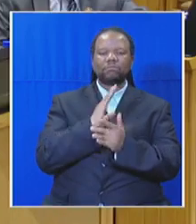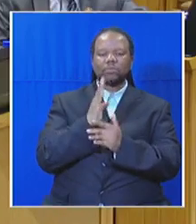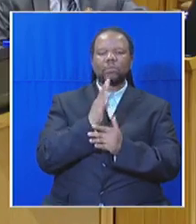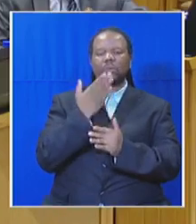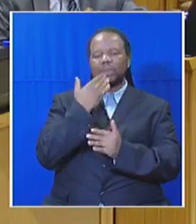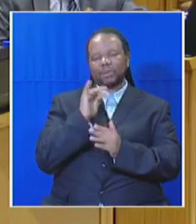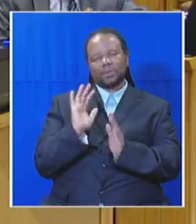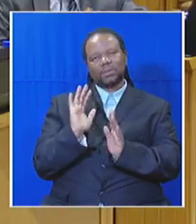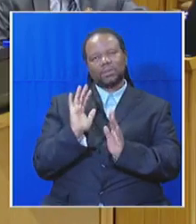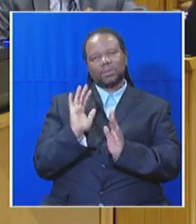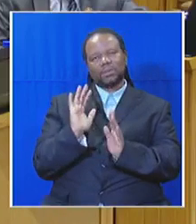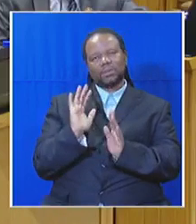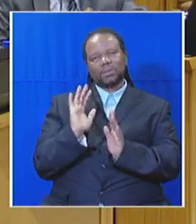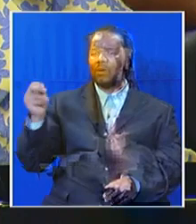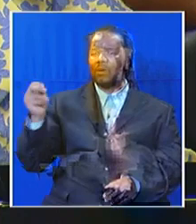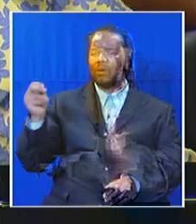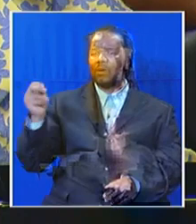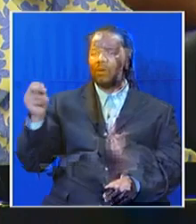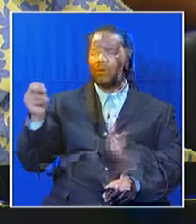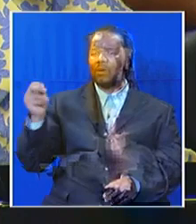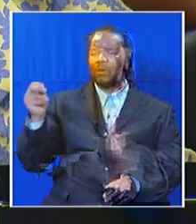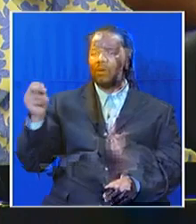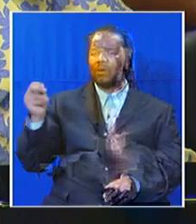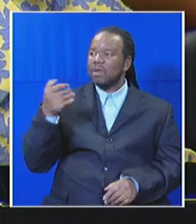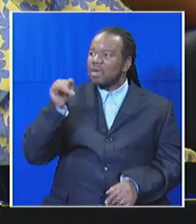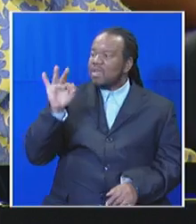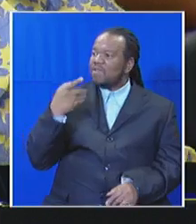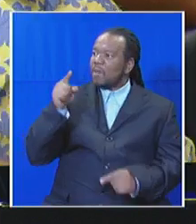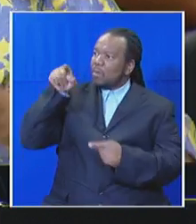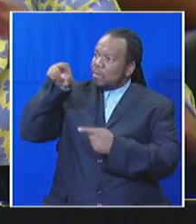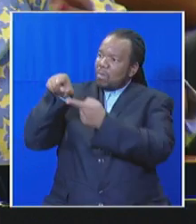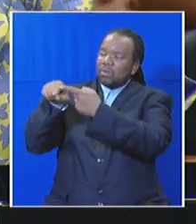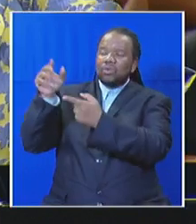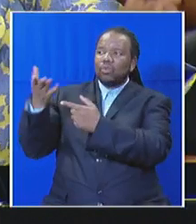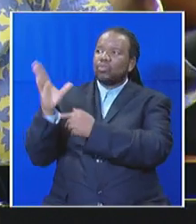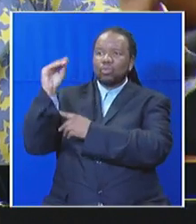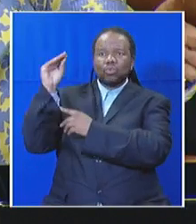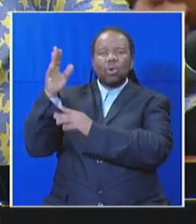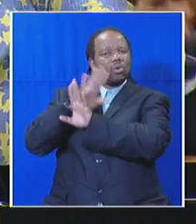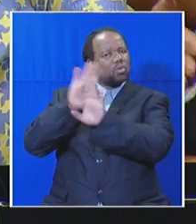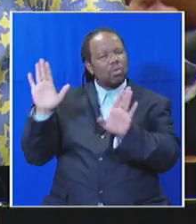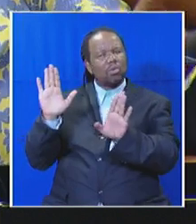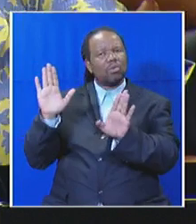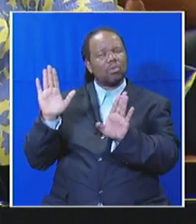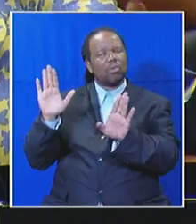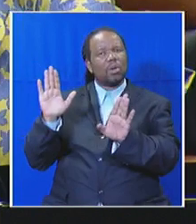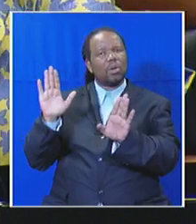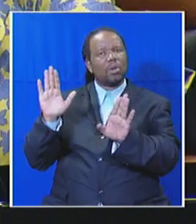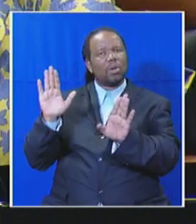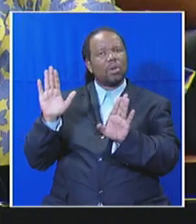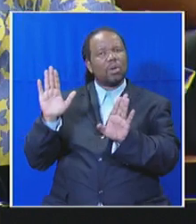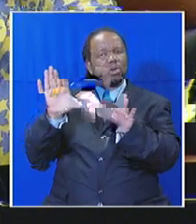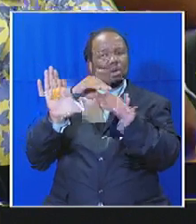please? The answer is no. Allowing you, I'm not allowing you. Allow other honorable members